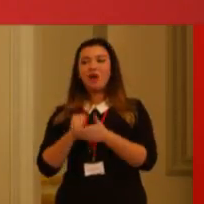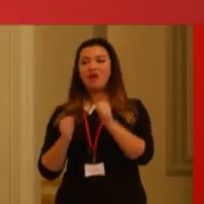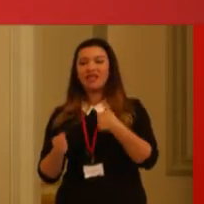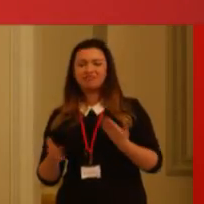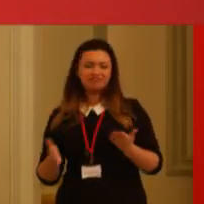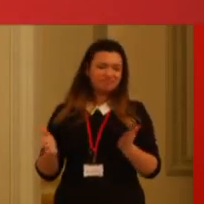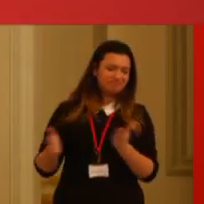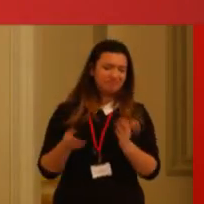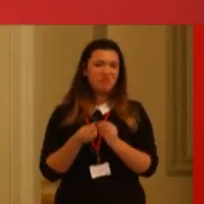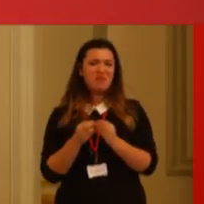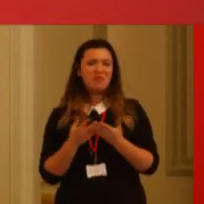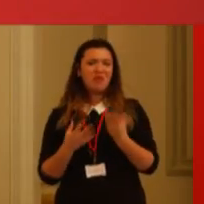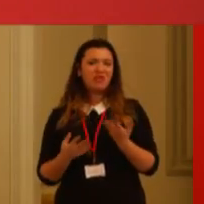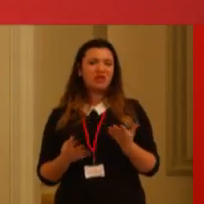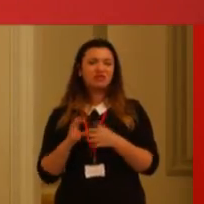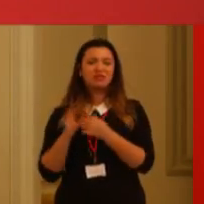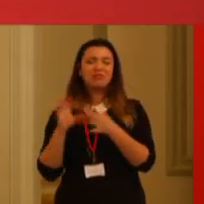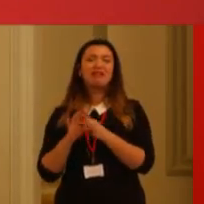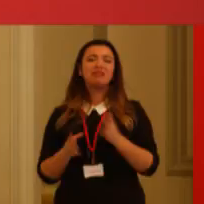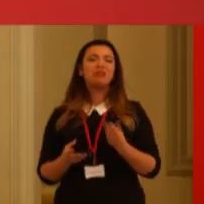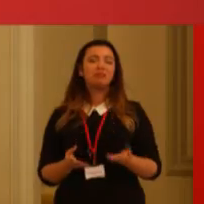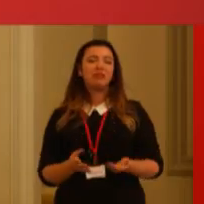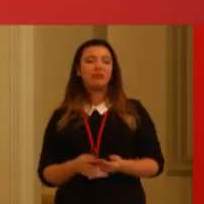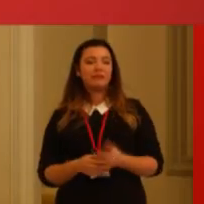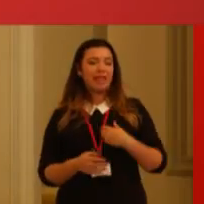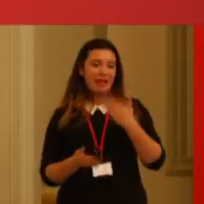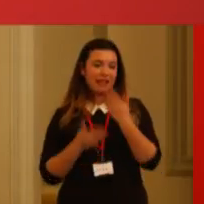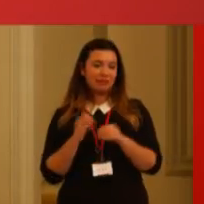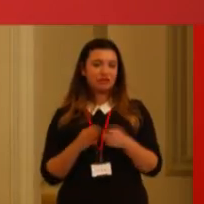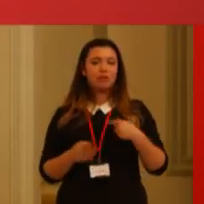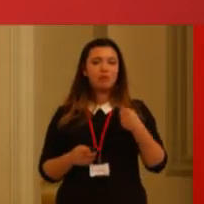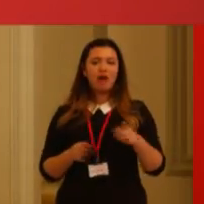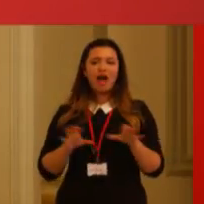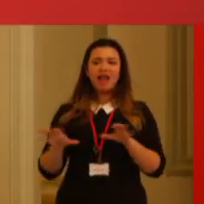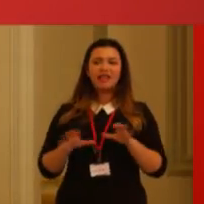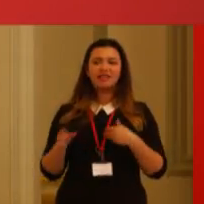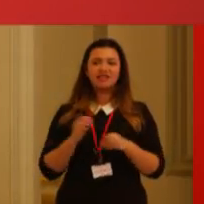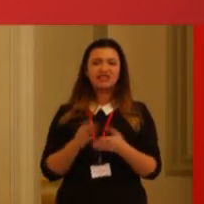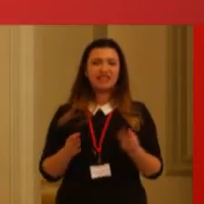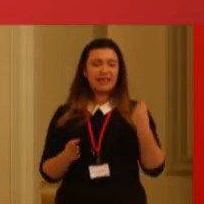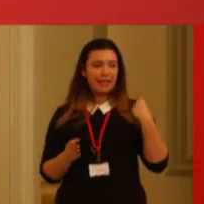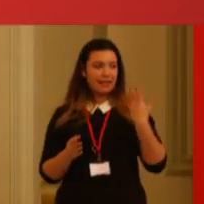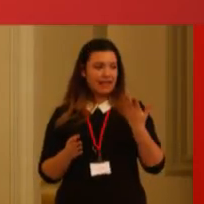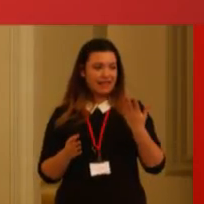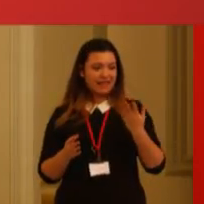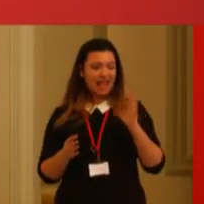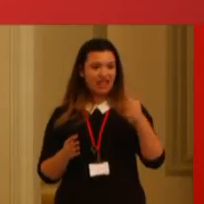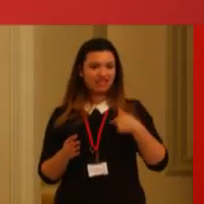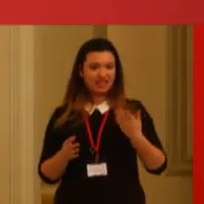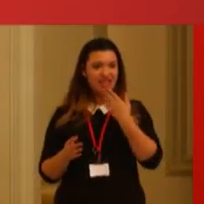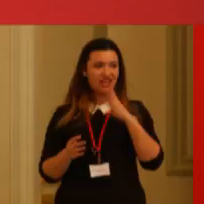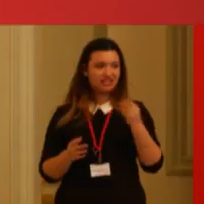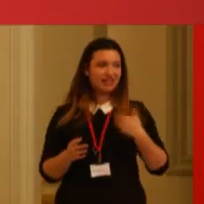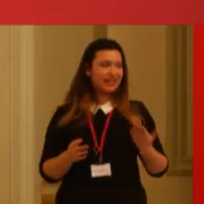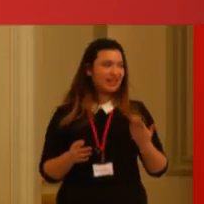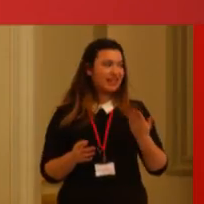still want official marriage. So there's always that but that we can't somehow disconnect from. The young generation,